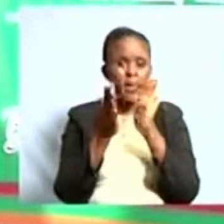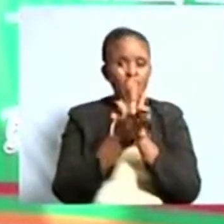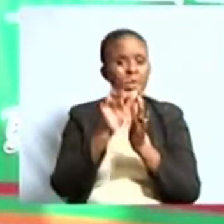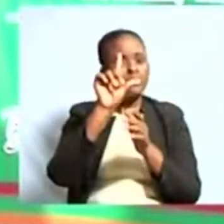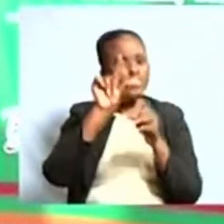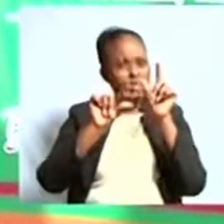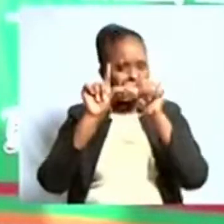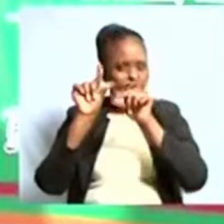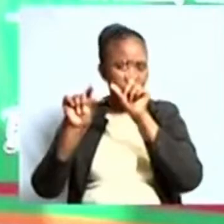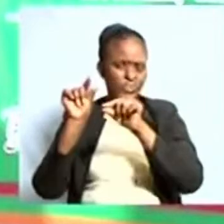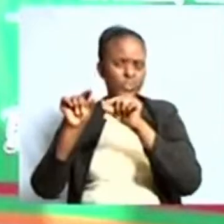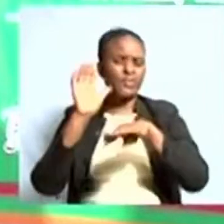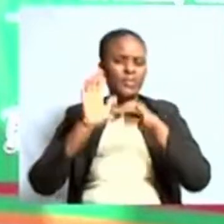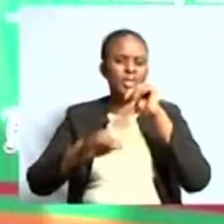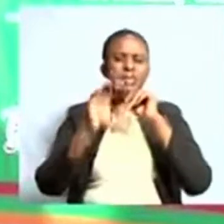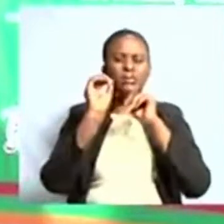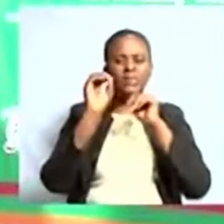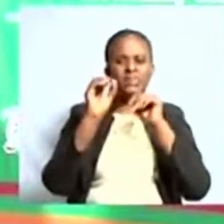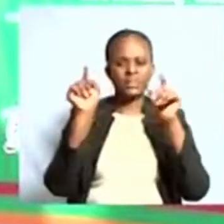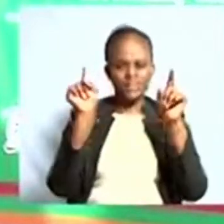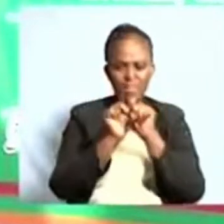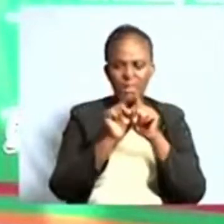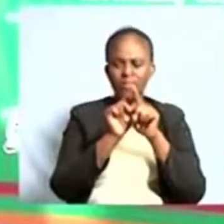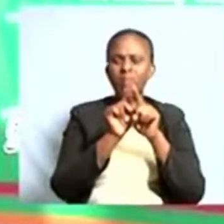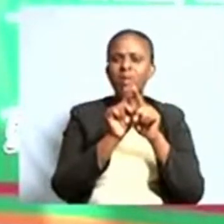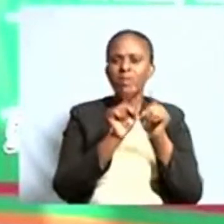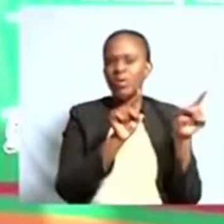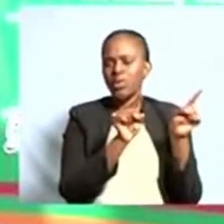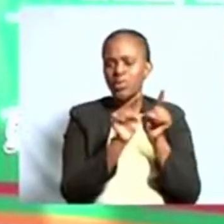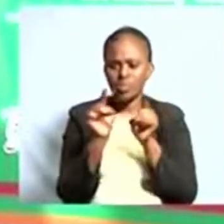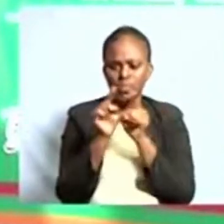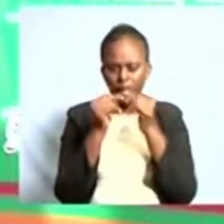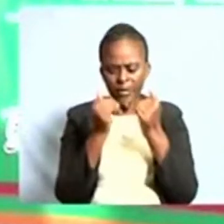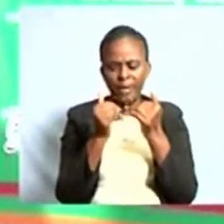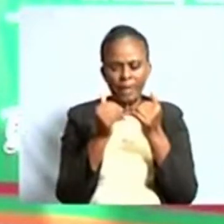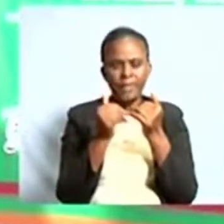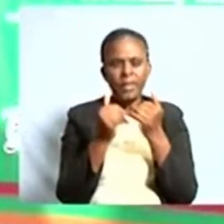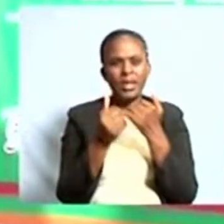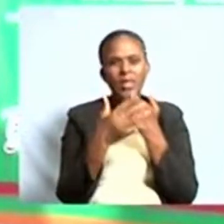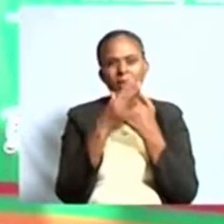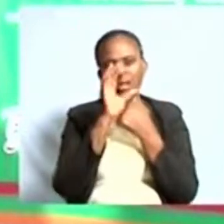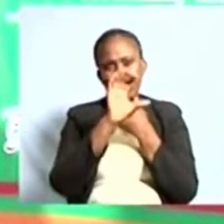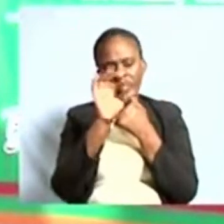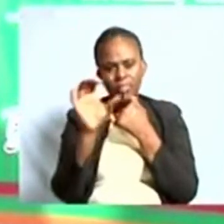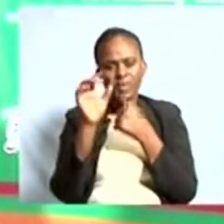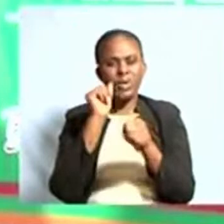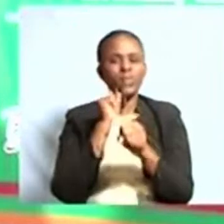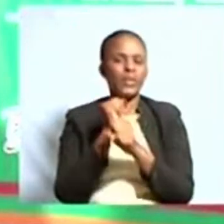one. It goes also to copyright works.